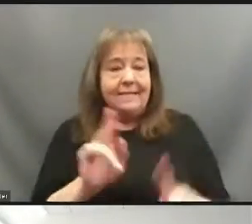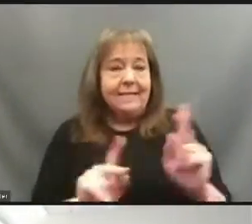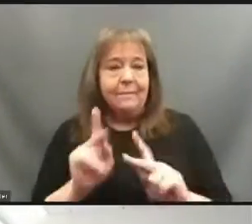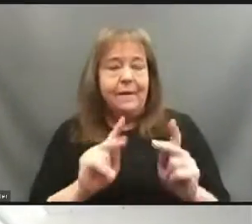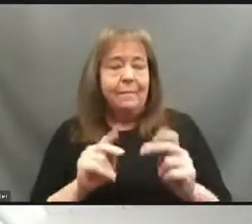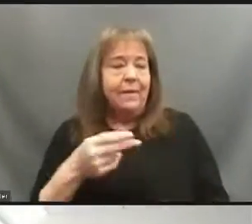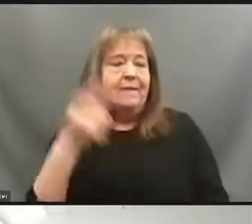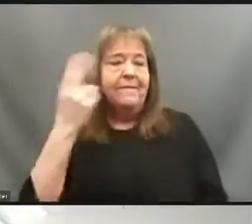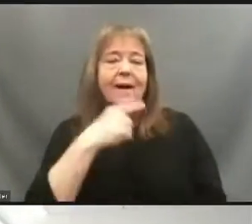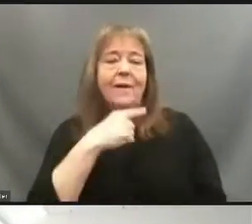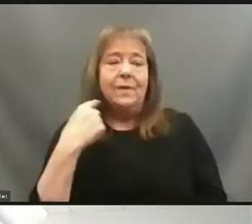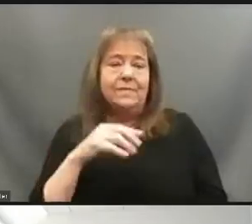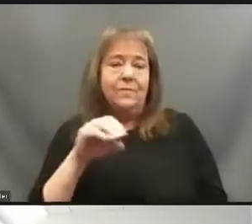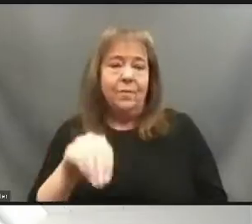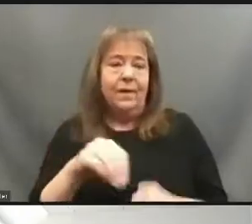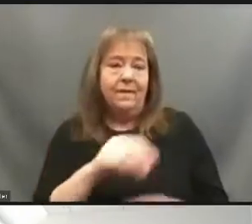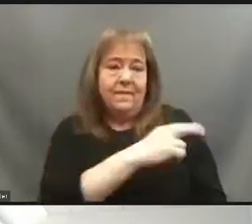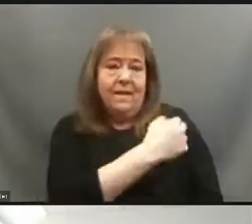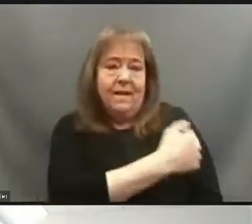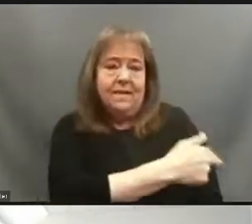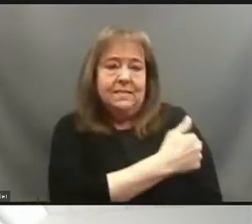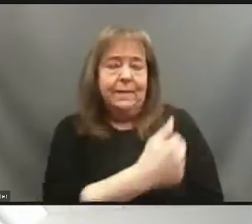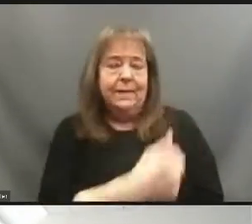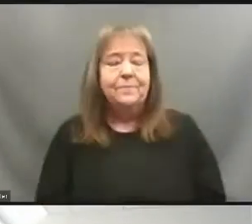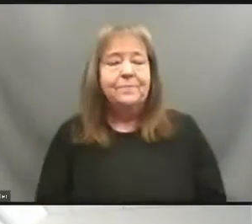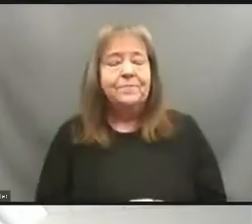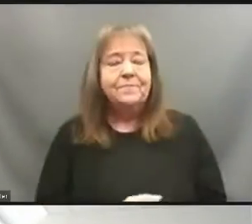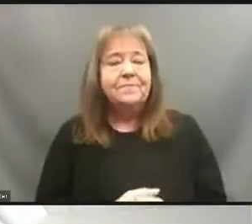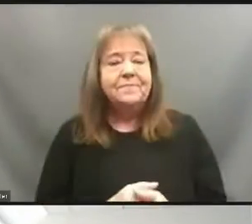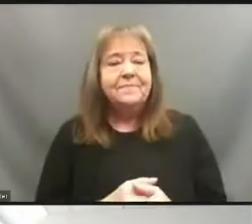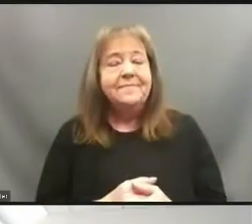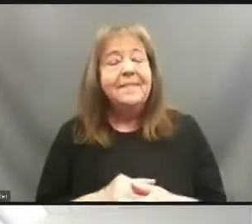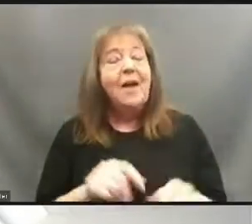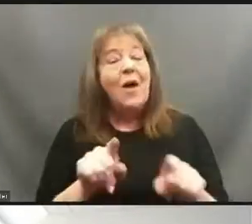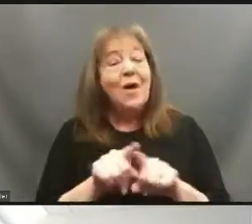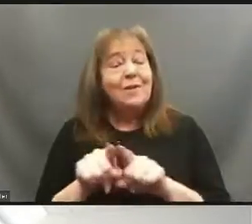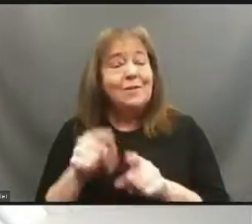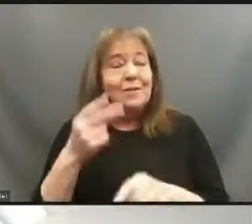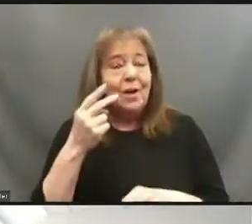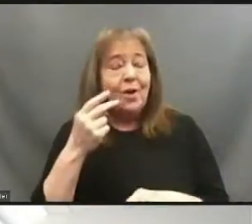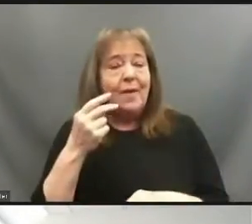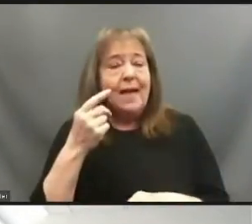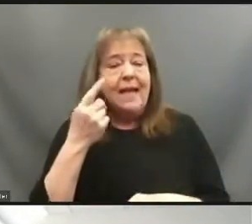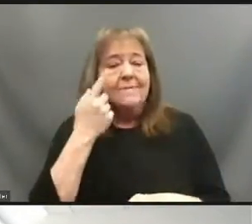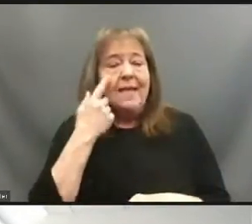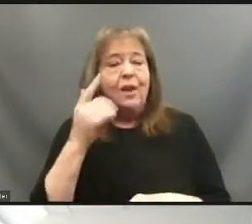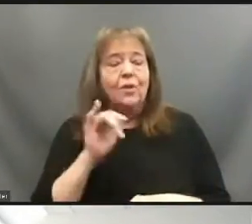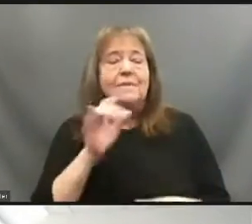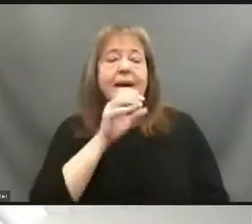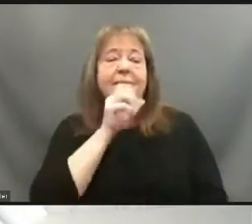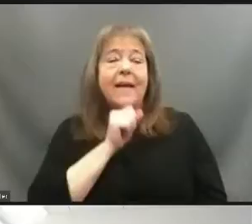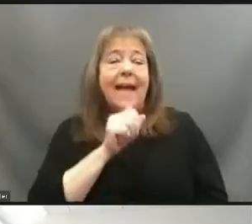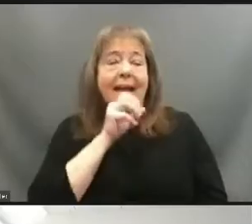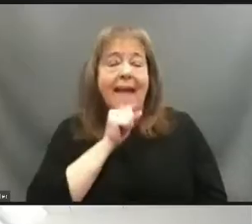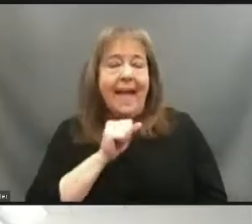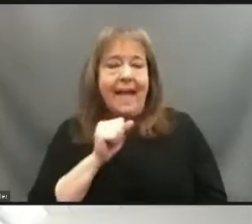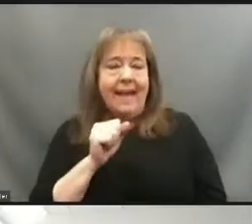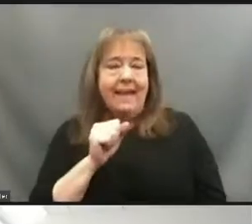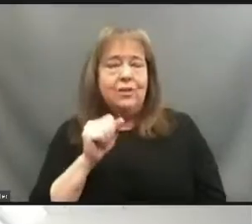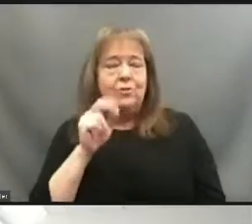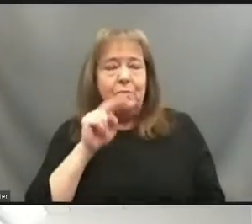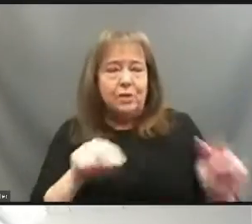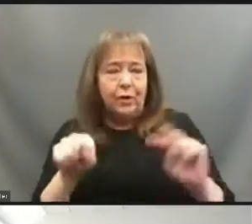getting hospitalized. In addition to that, it looks like if you look at our breakdown of the age demographics, right